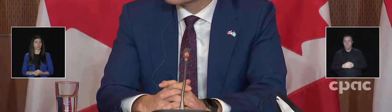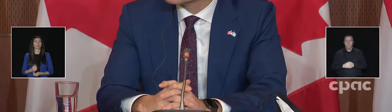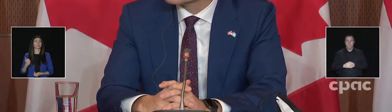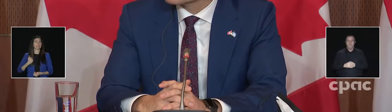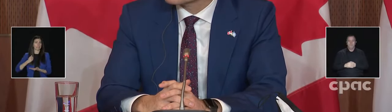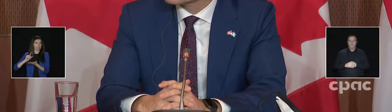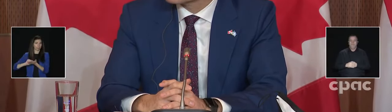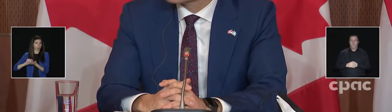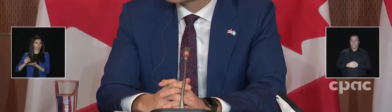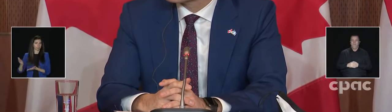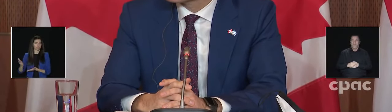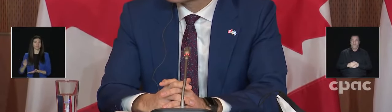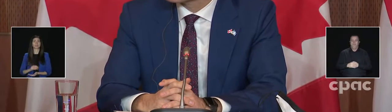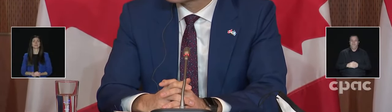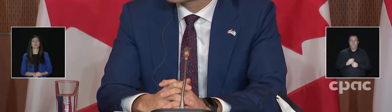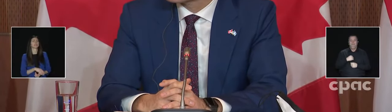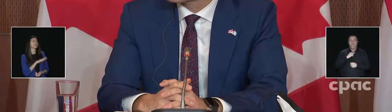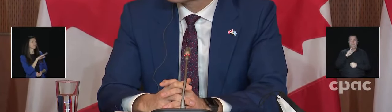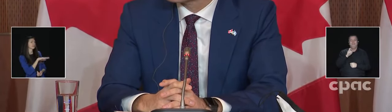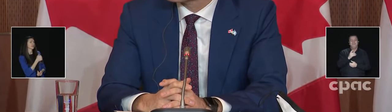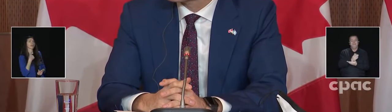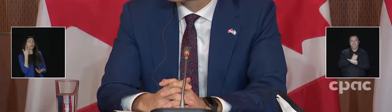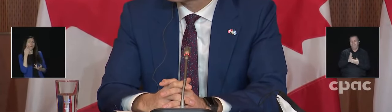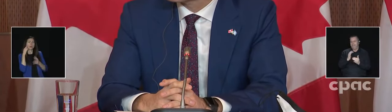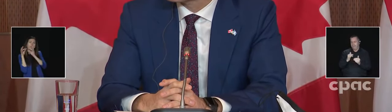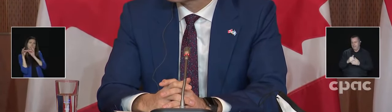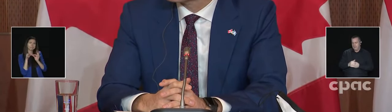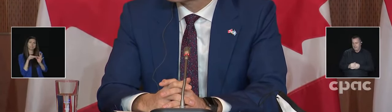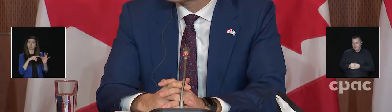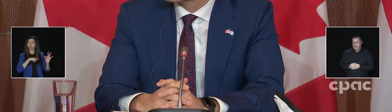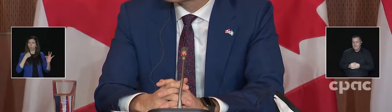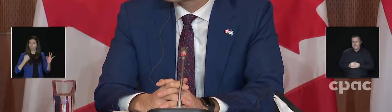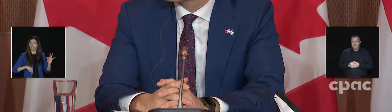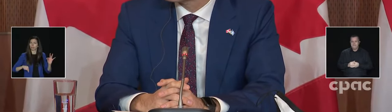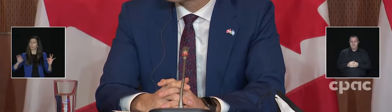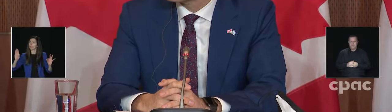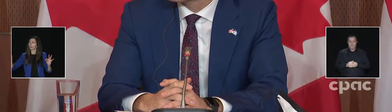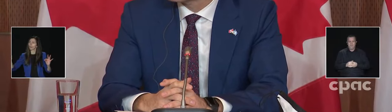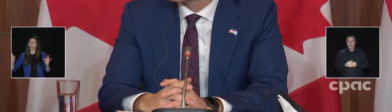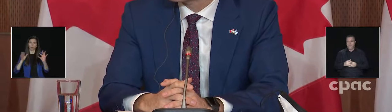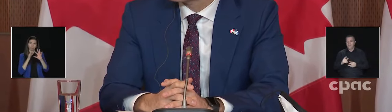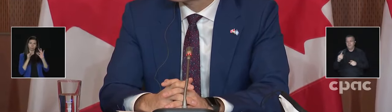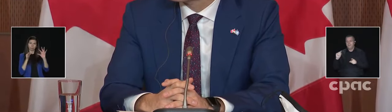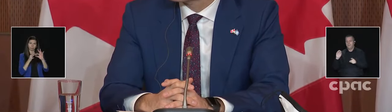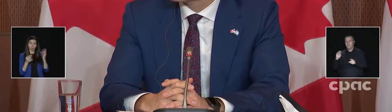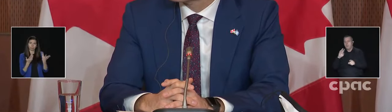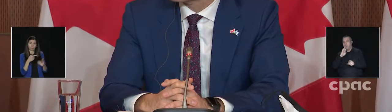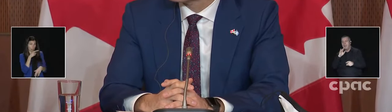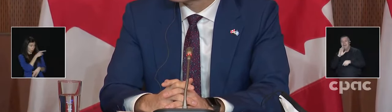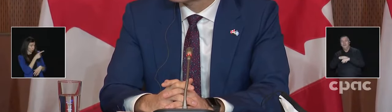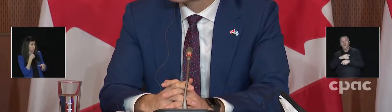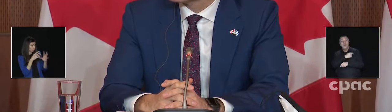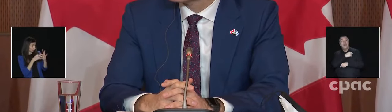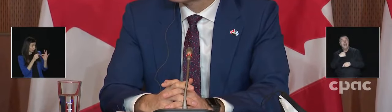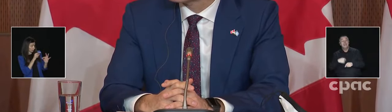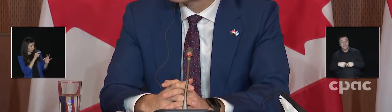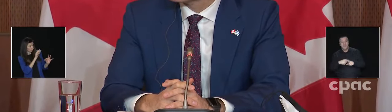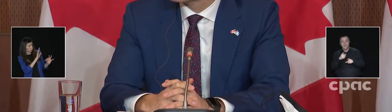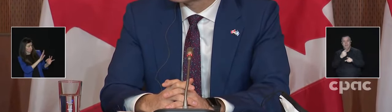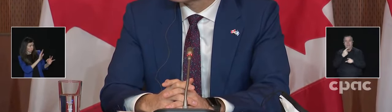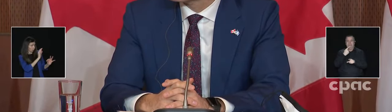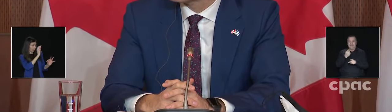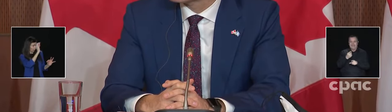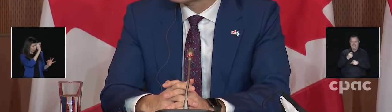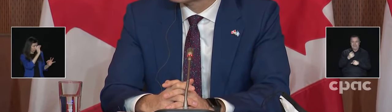on the earlier threat about China and Tom's questions on that topic. You mentioned you have an opinion about whether a piece of